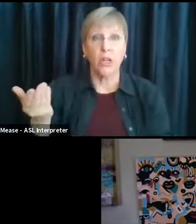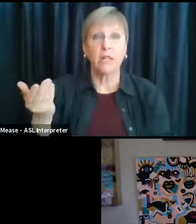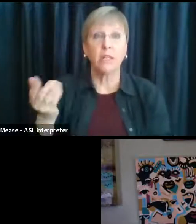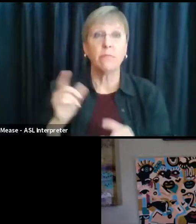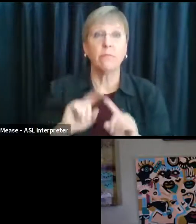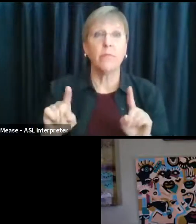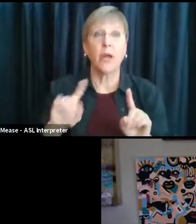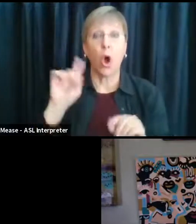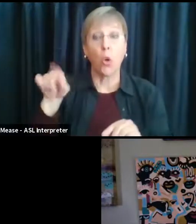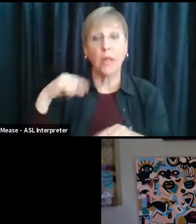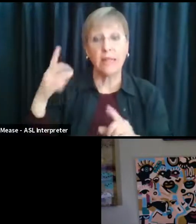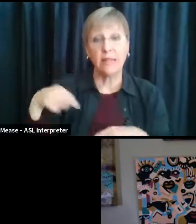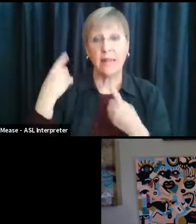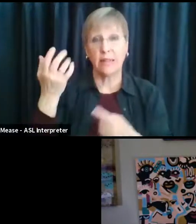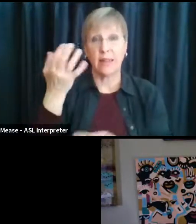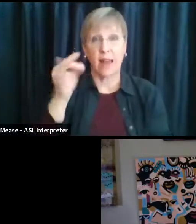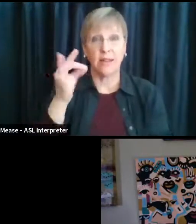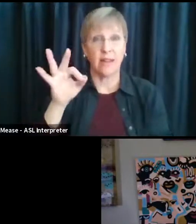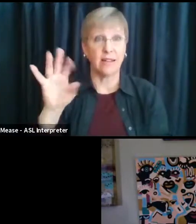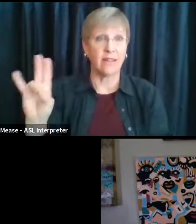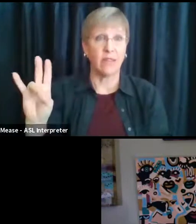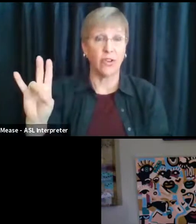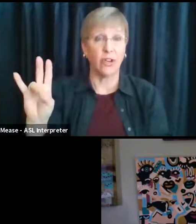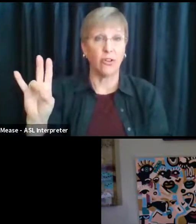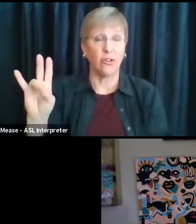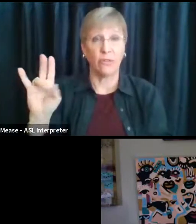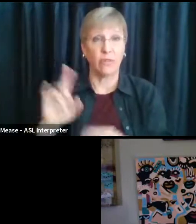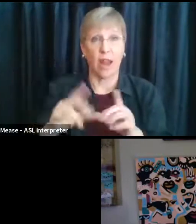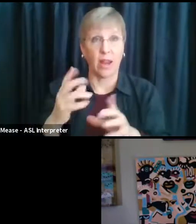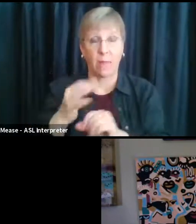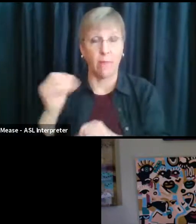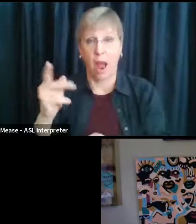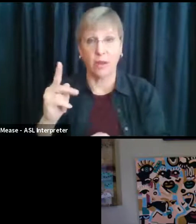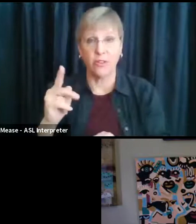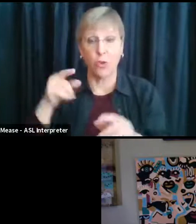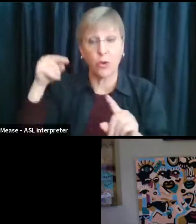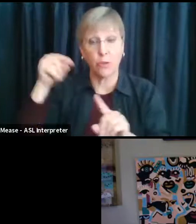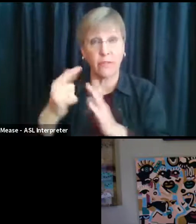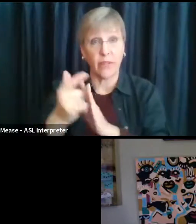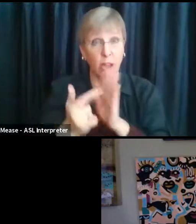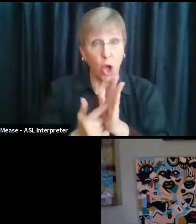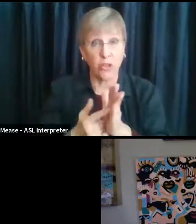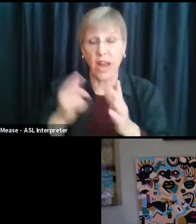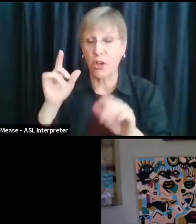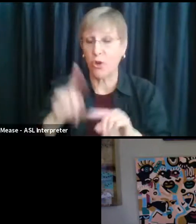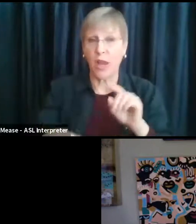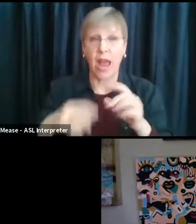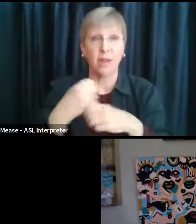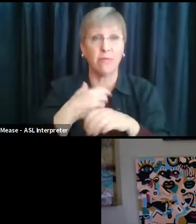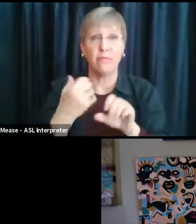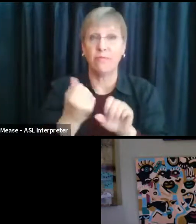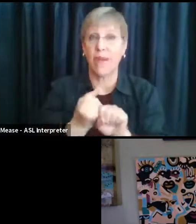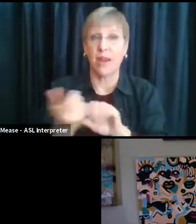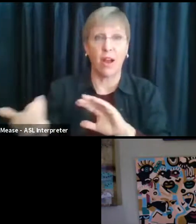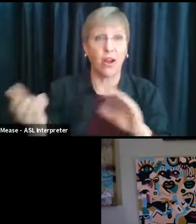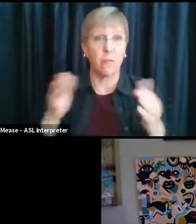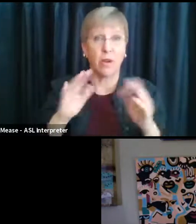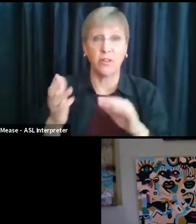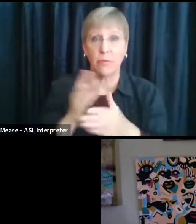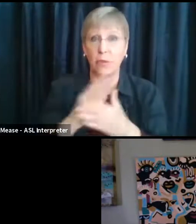only since 1997, you can get them back. So there are very specific laws, and you can make no parallel between what happened